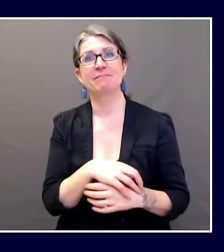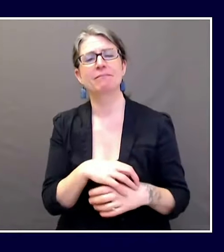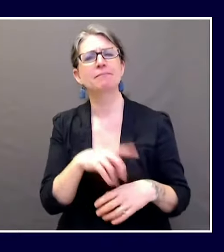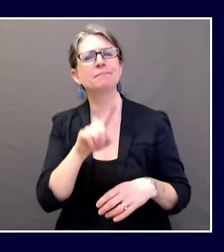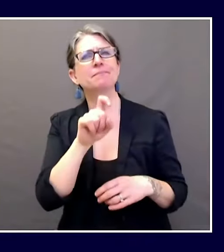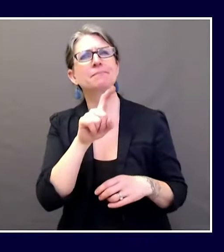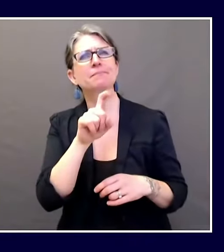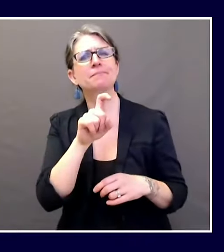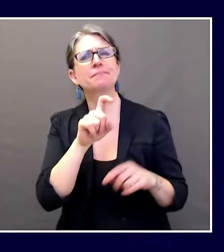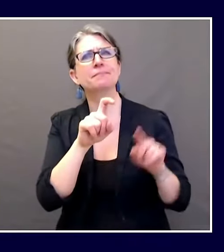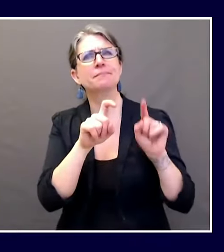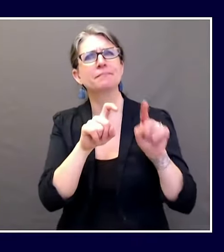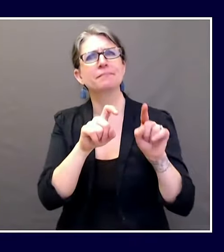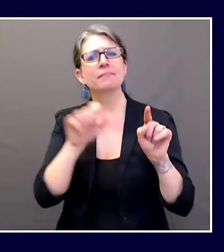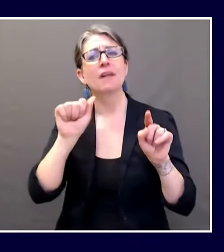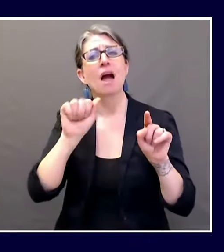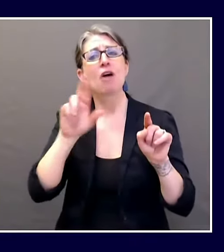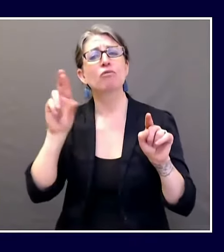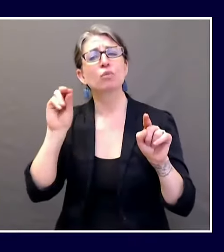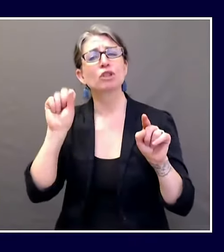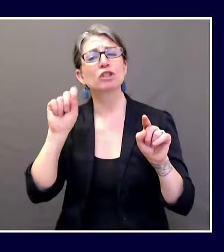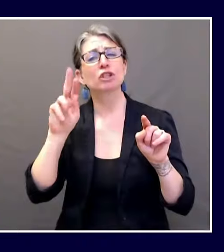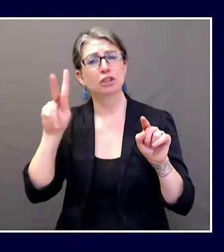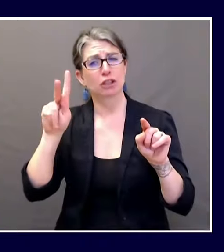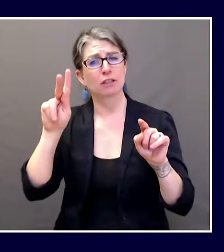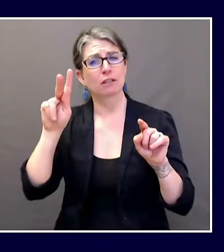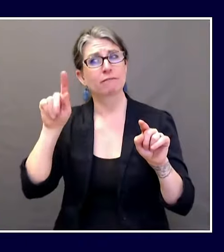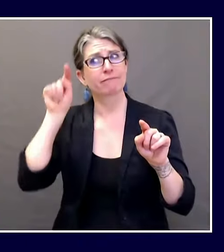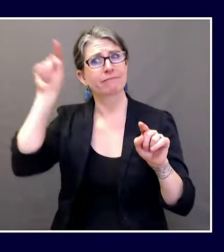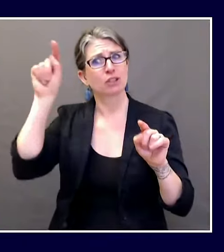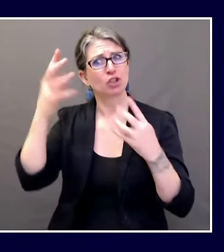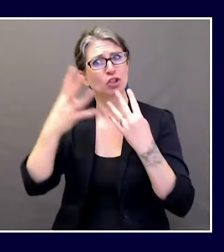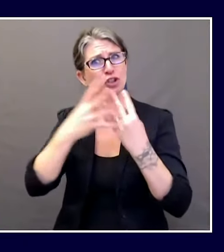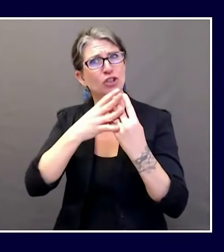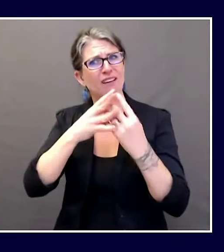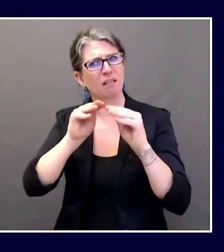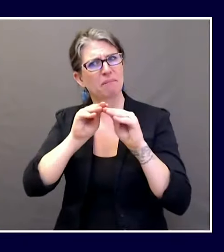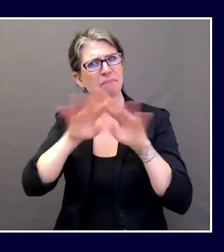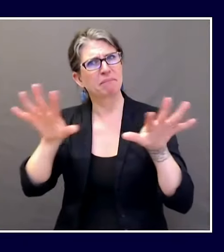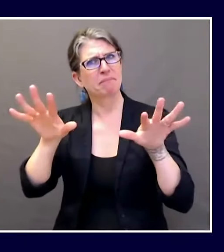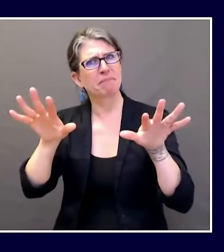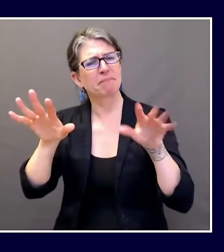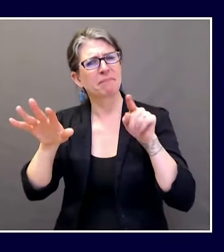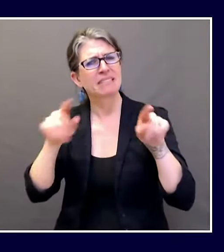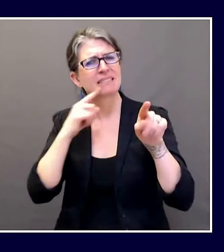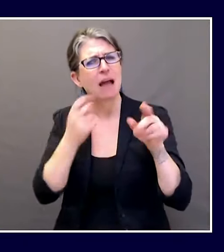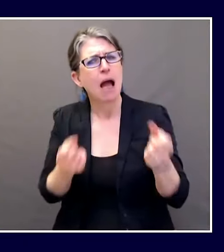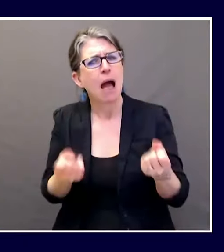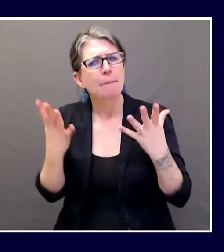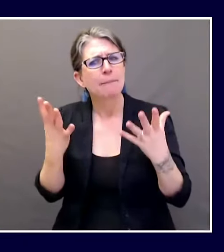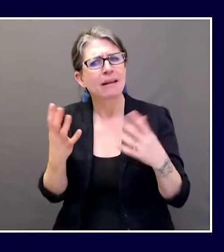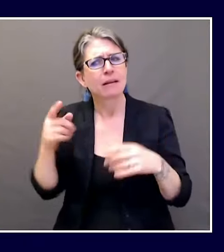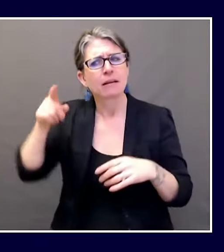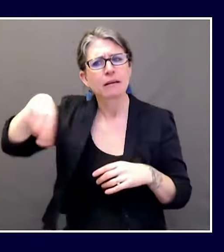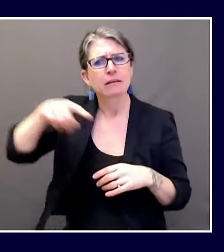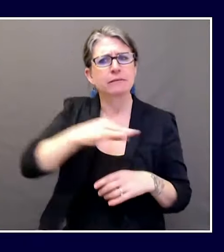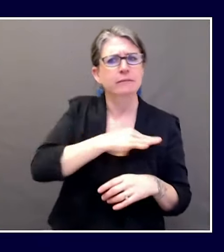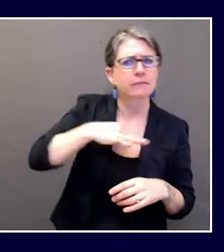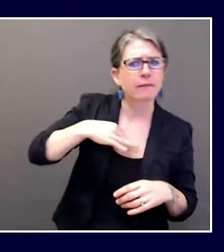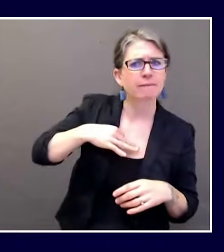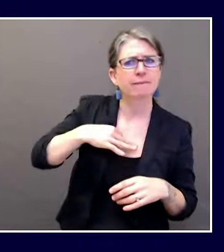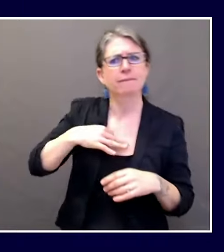happen to have a breakdown of how many inmates and staff were infected and just any other information about that